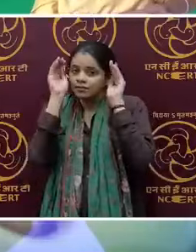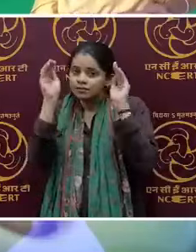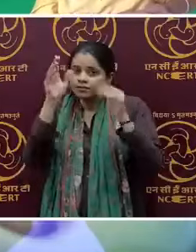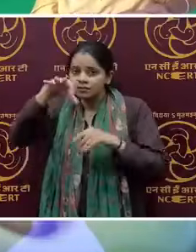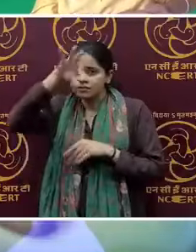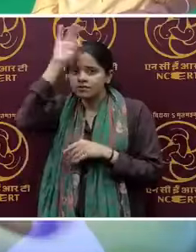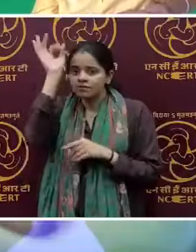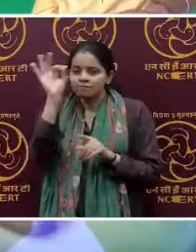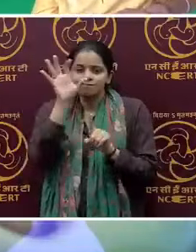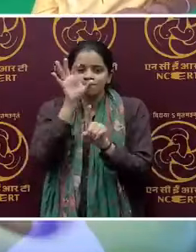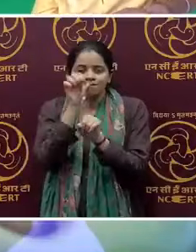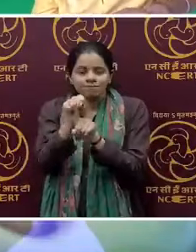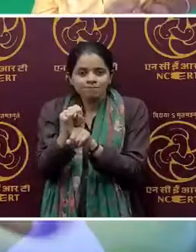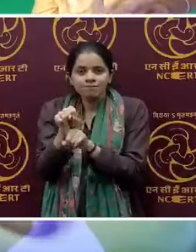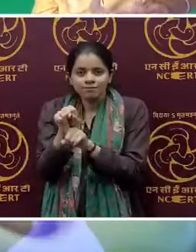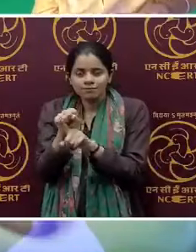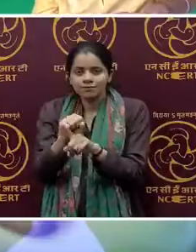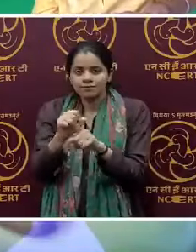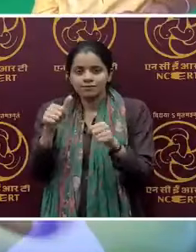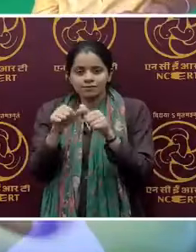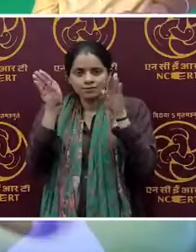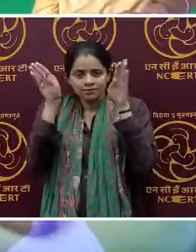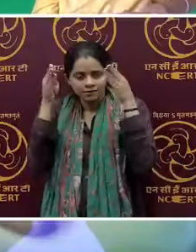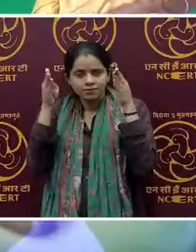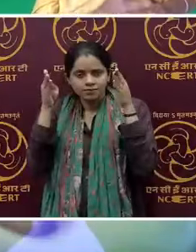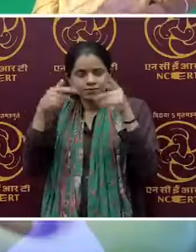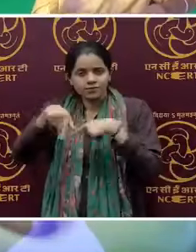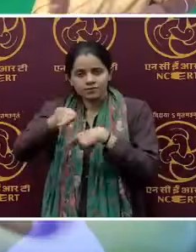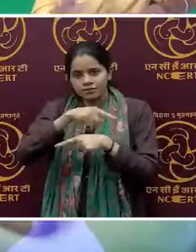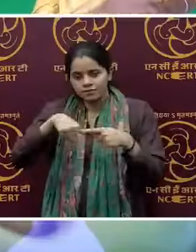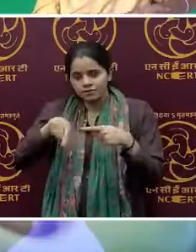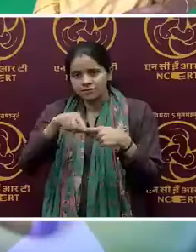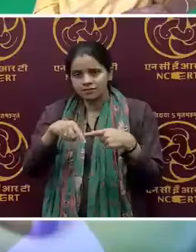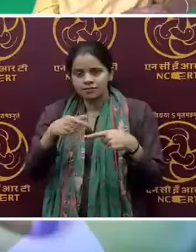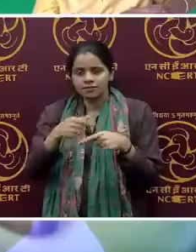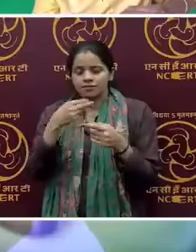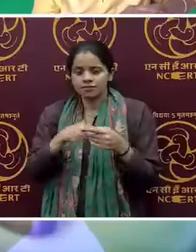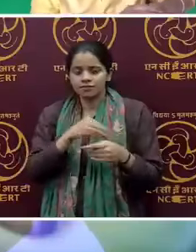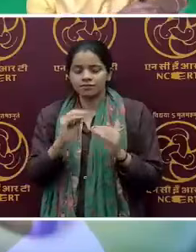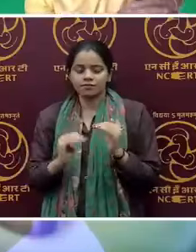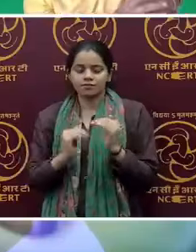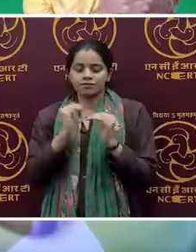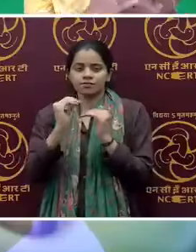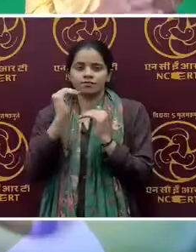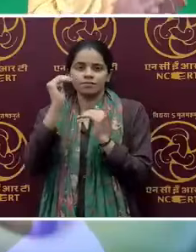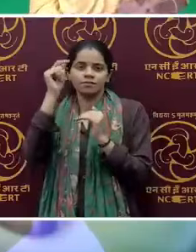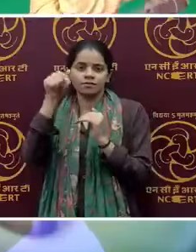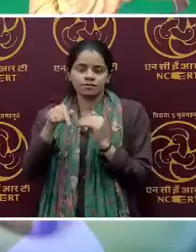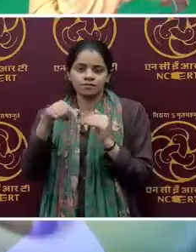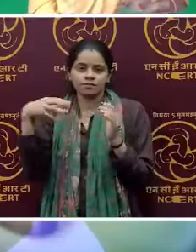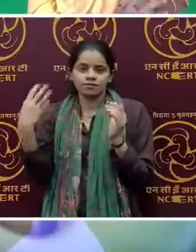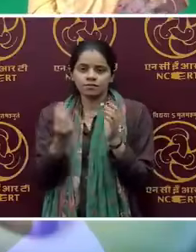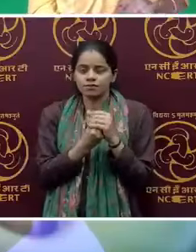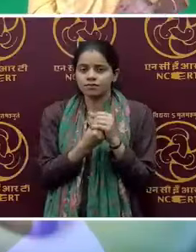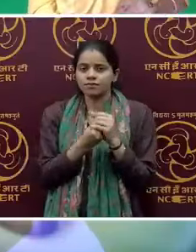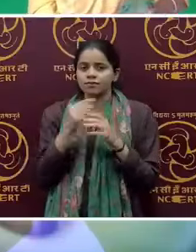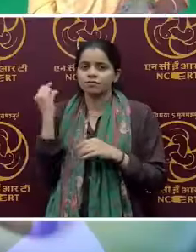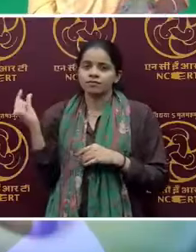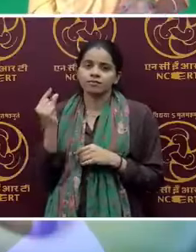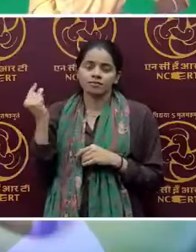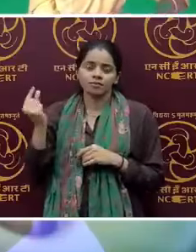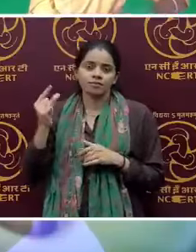early identification of a child with autism, and then they can be referred to the next level. We They also